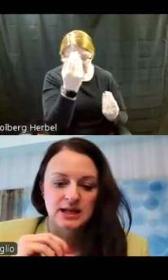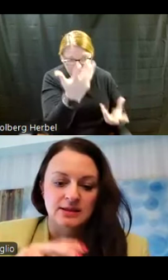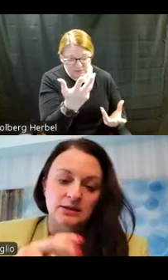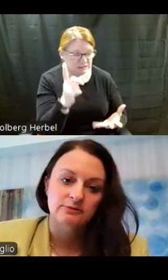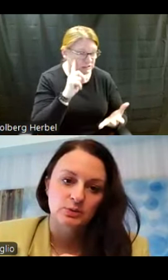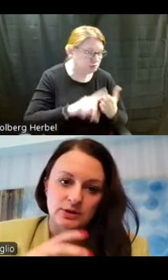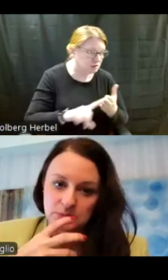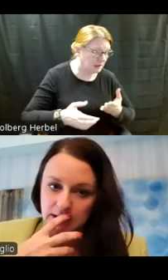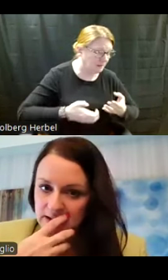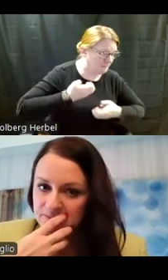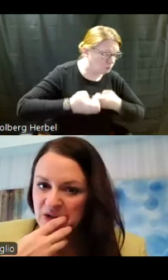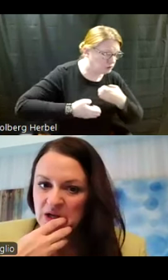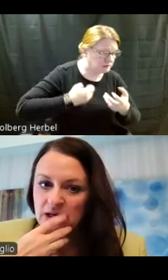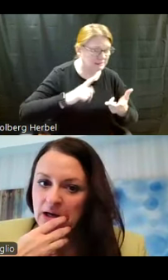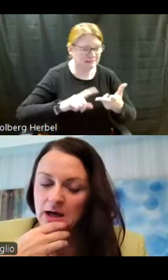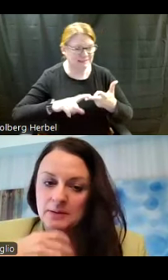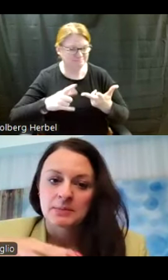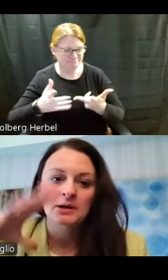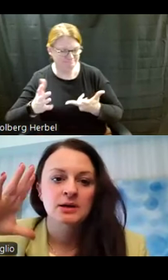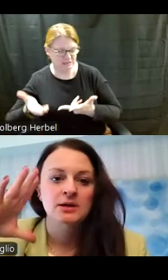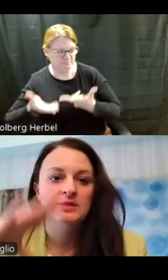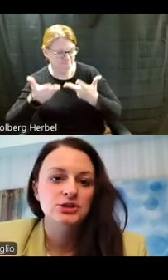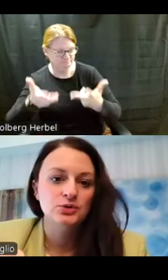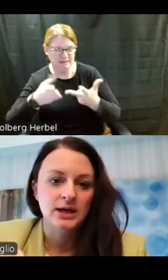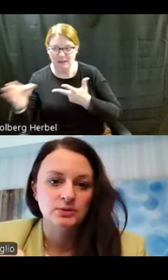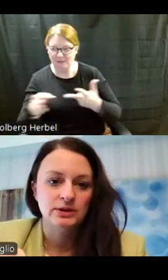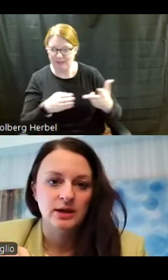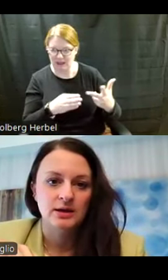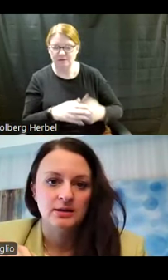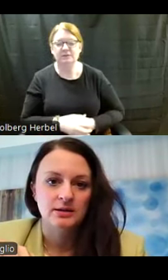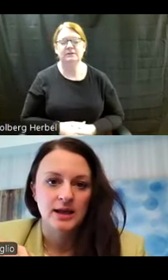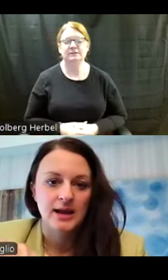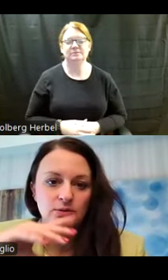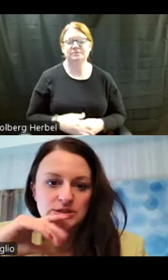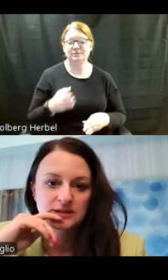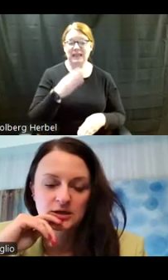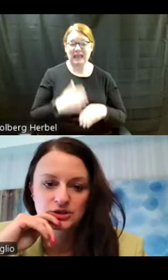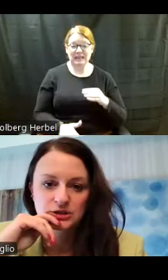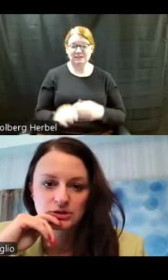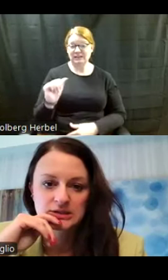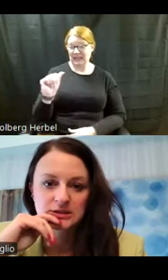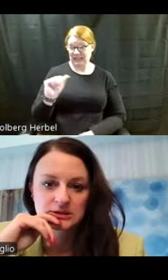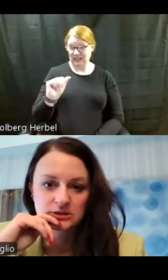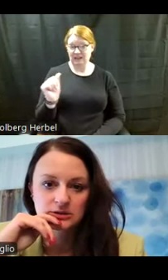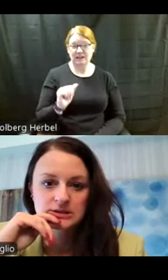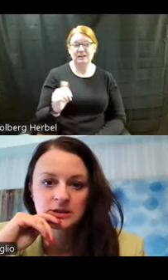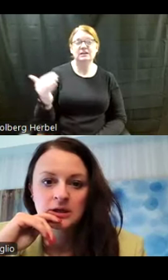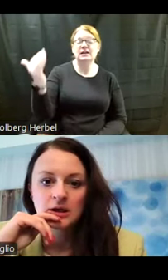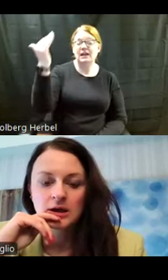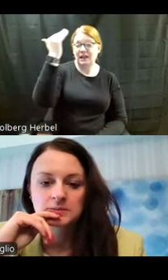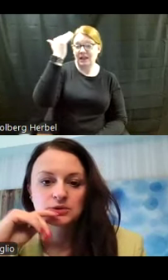emotions, and then leaving with a plan. They do end with the A, which is acknowledge and address